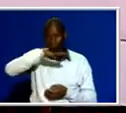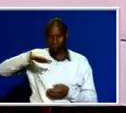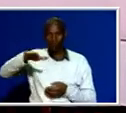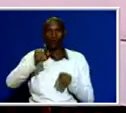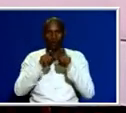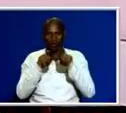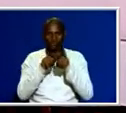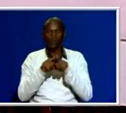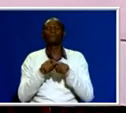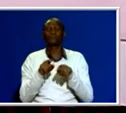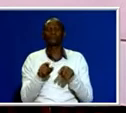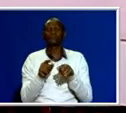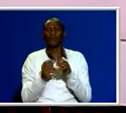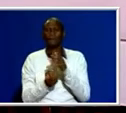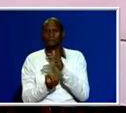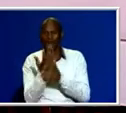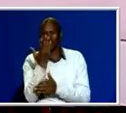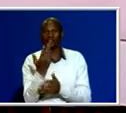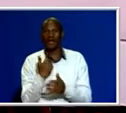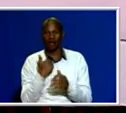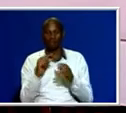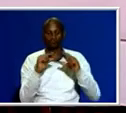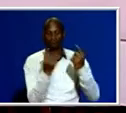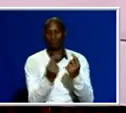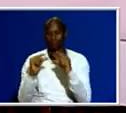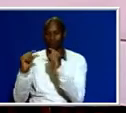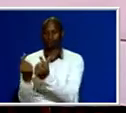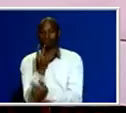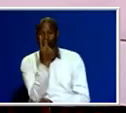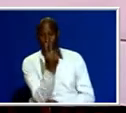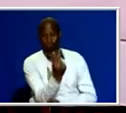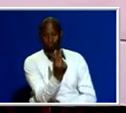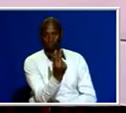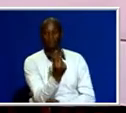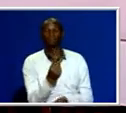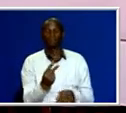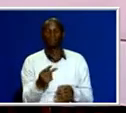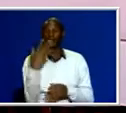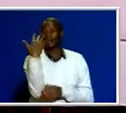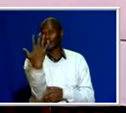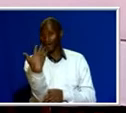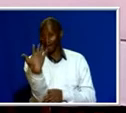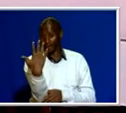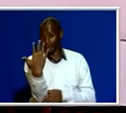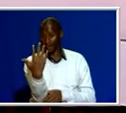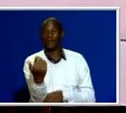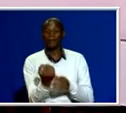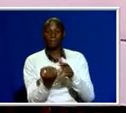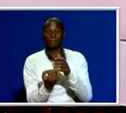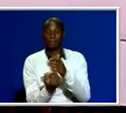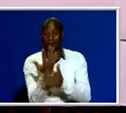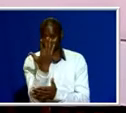able to classify plants into two main groups, that is, green plants and non-green